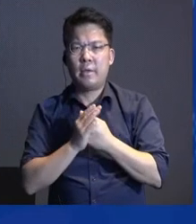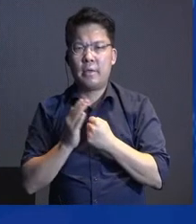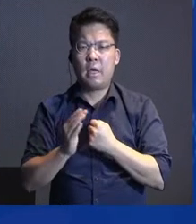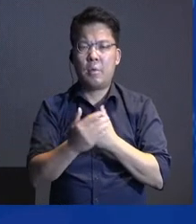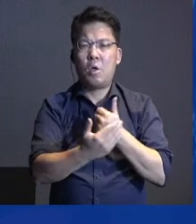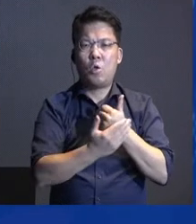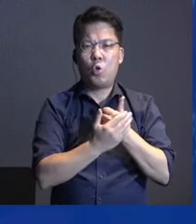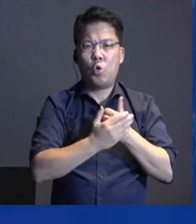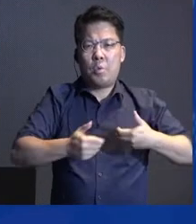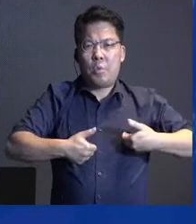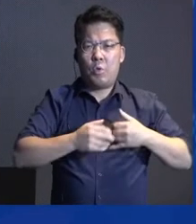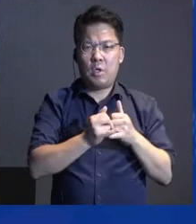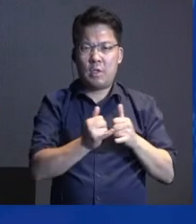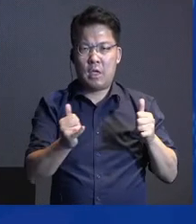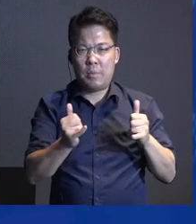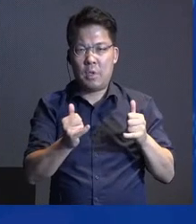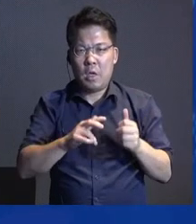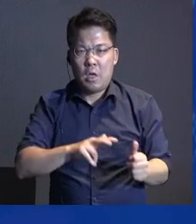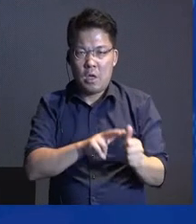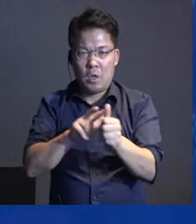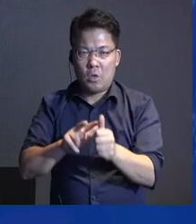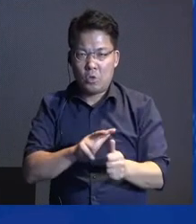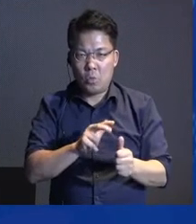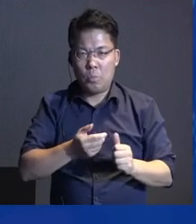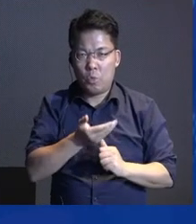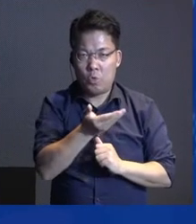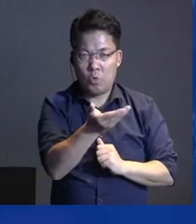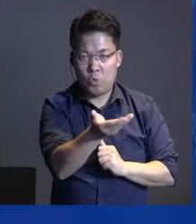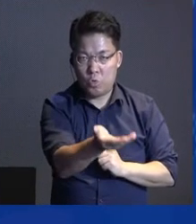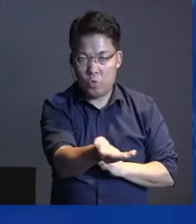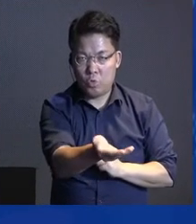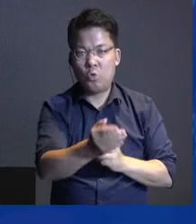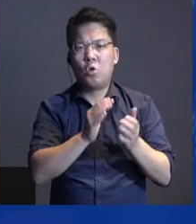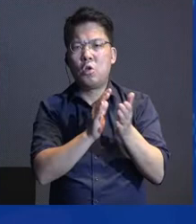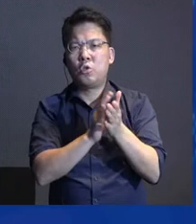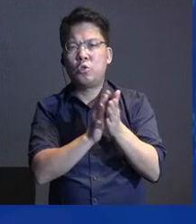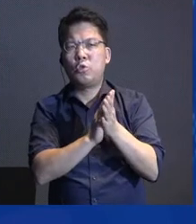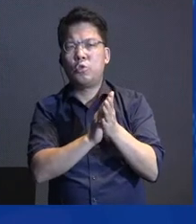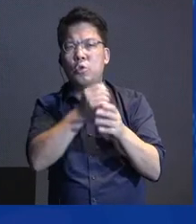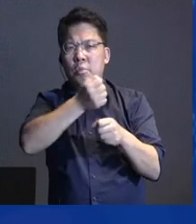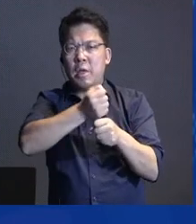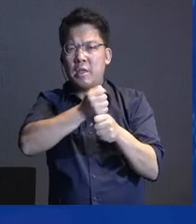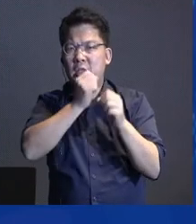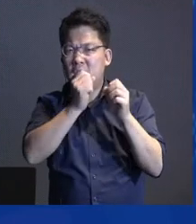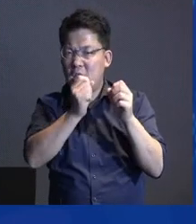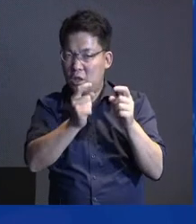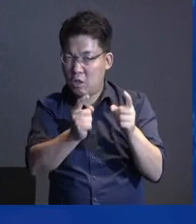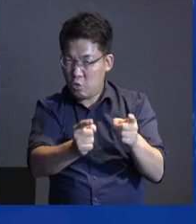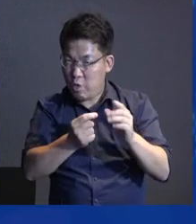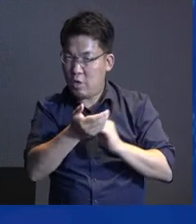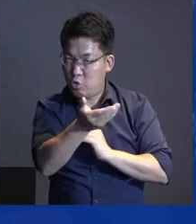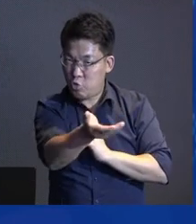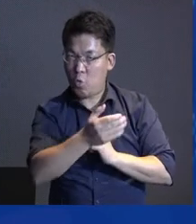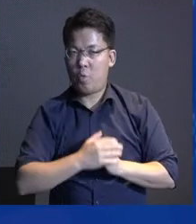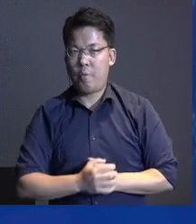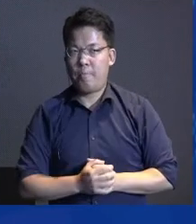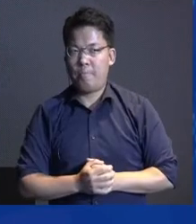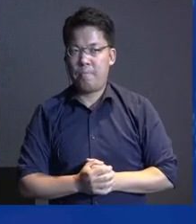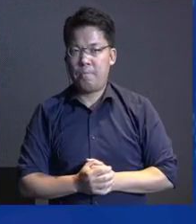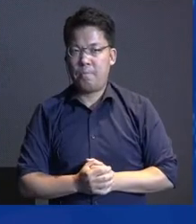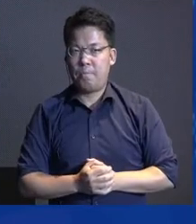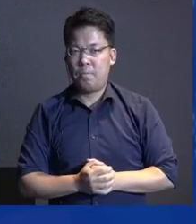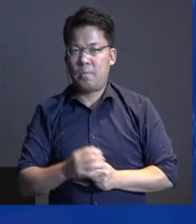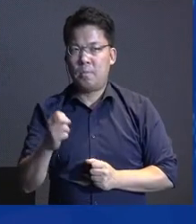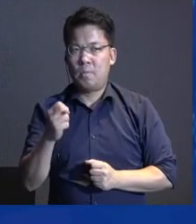provide information, update on what's happening in the community by telling stories, reading newspapers and books, and provide escort